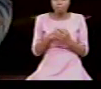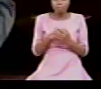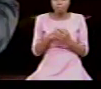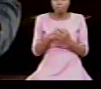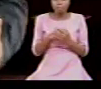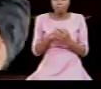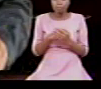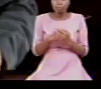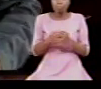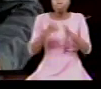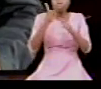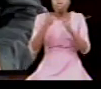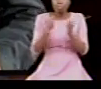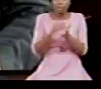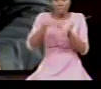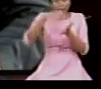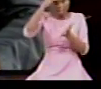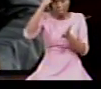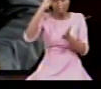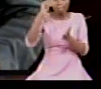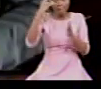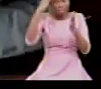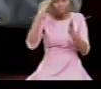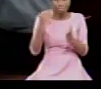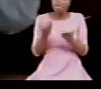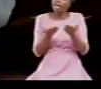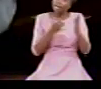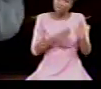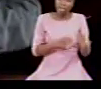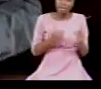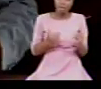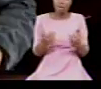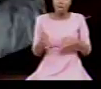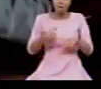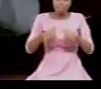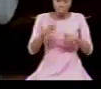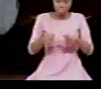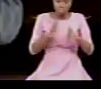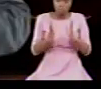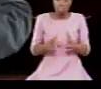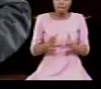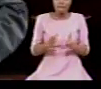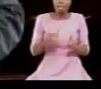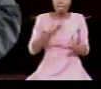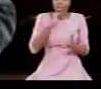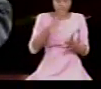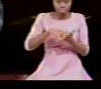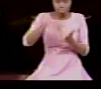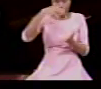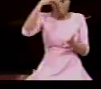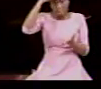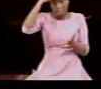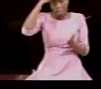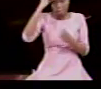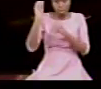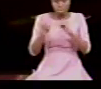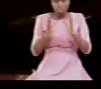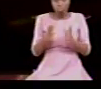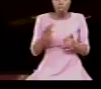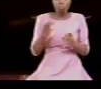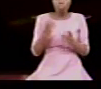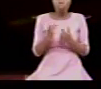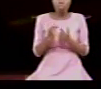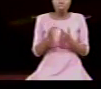now. When you hear the word, you learn, you bow to the word. 2 Corinthians